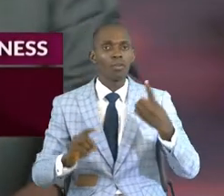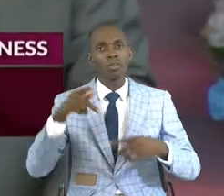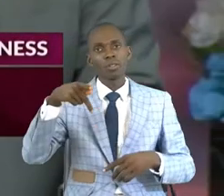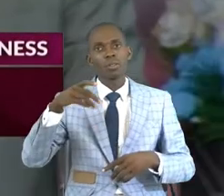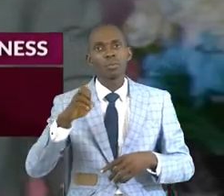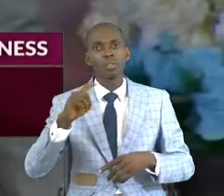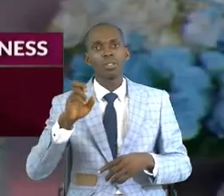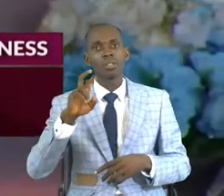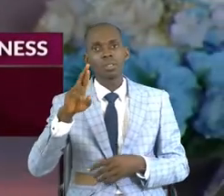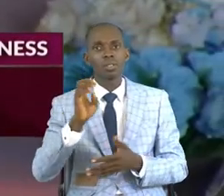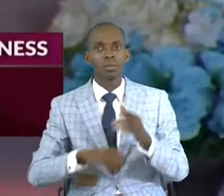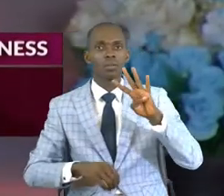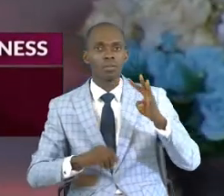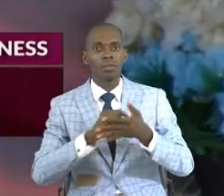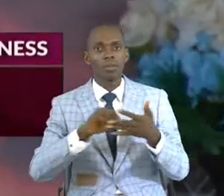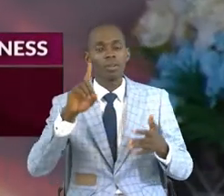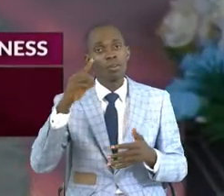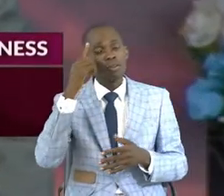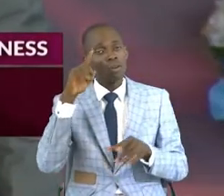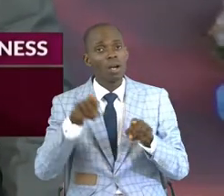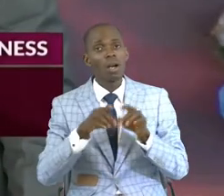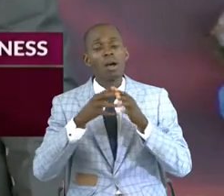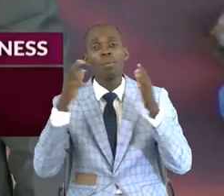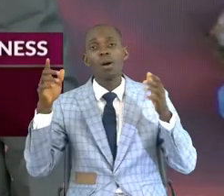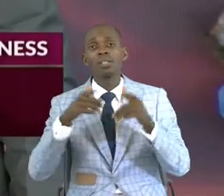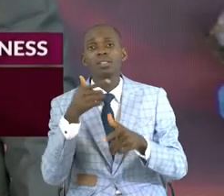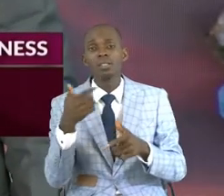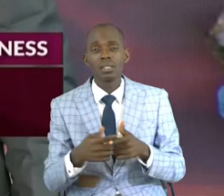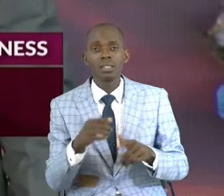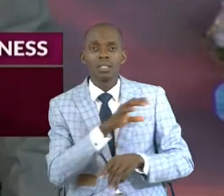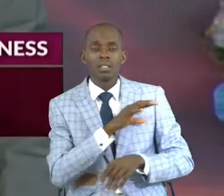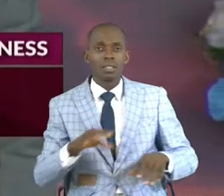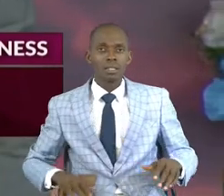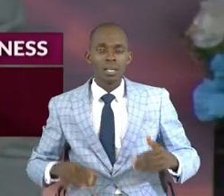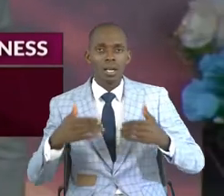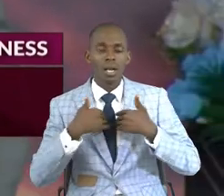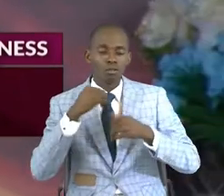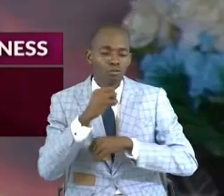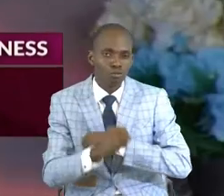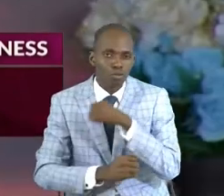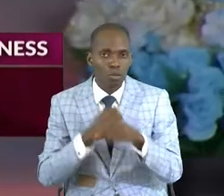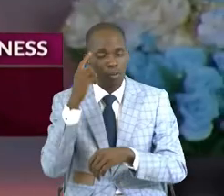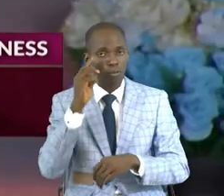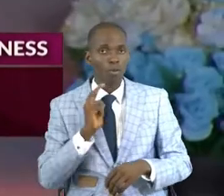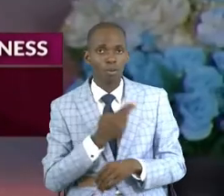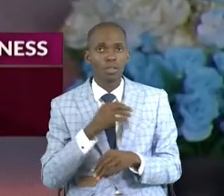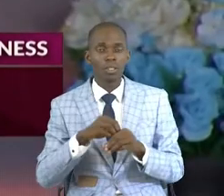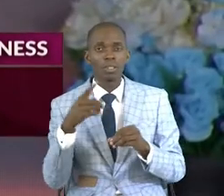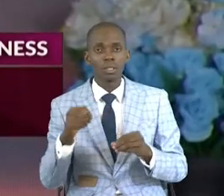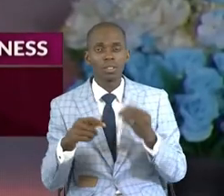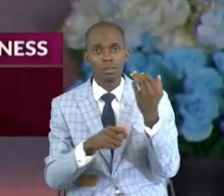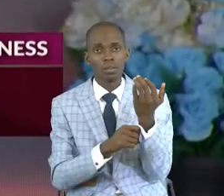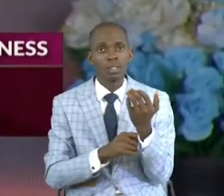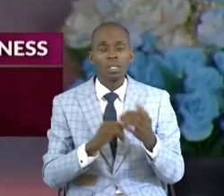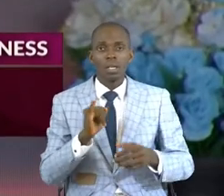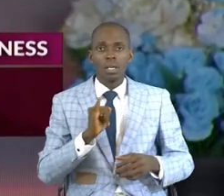4, verse 1. For as much then as Christ has suffered for us in the flesh, arm